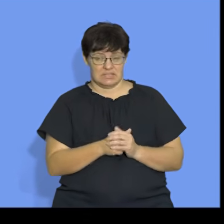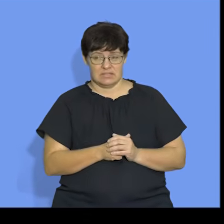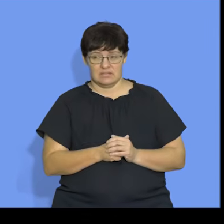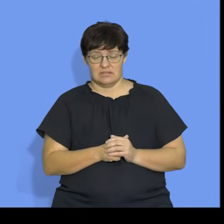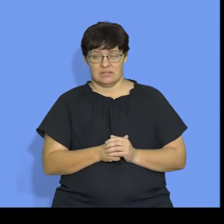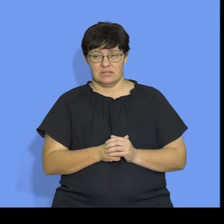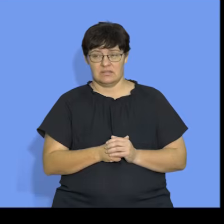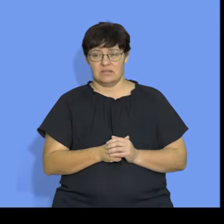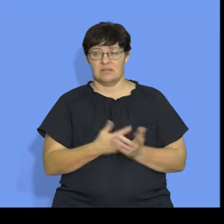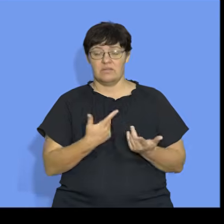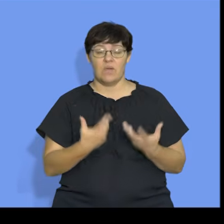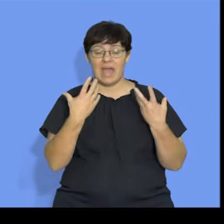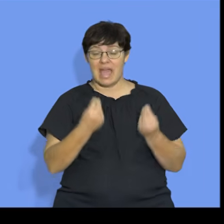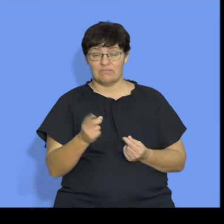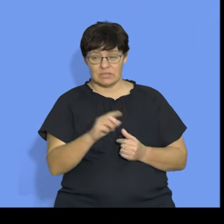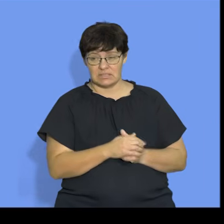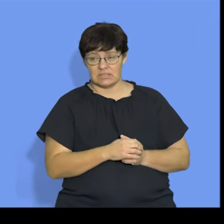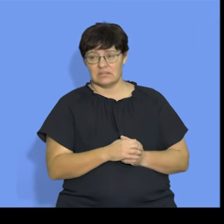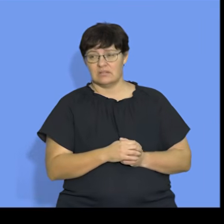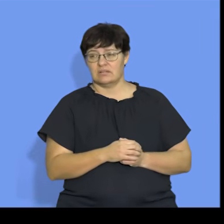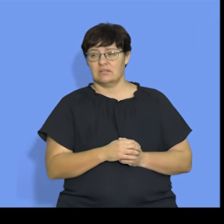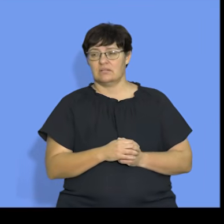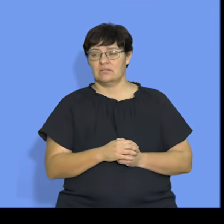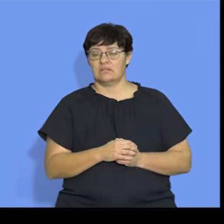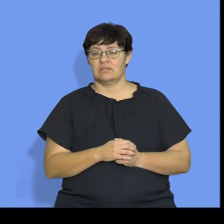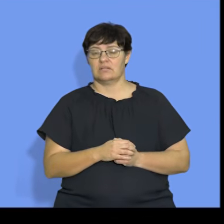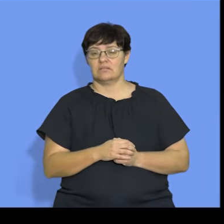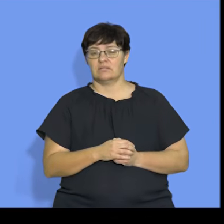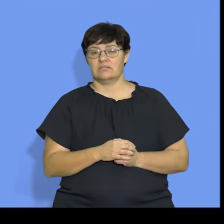Then what you have, let's go back. One